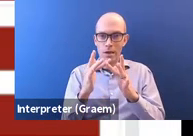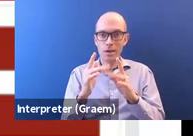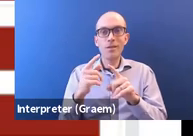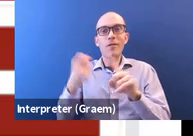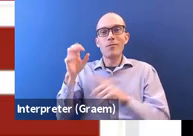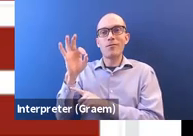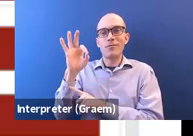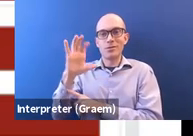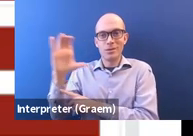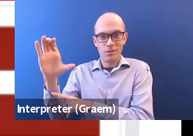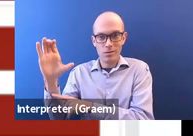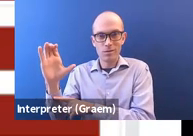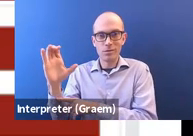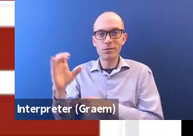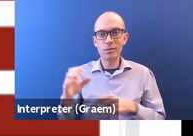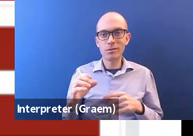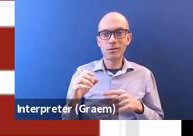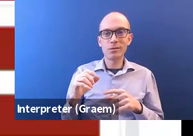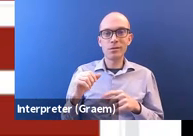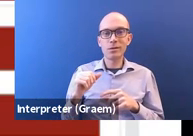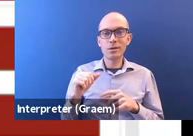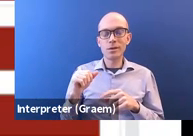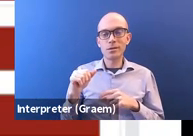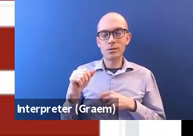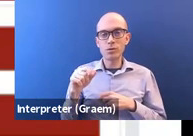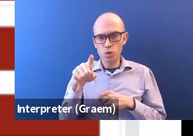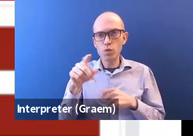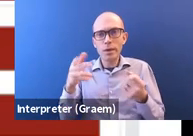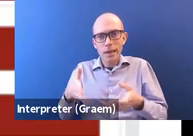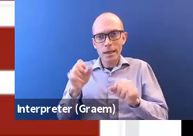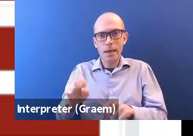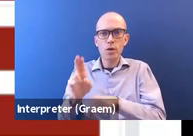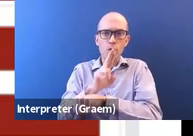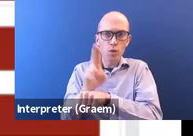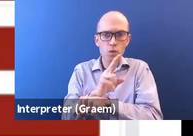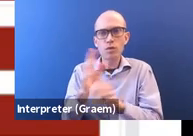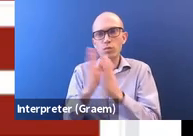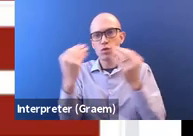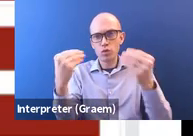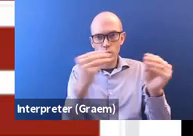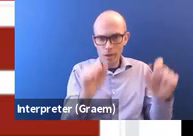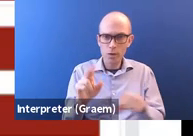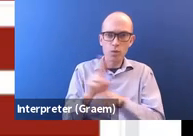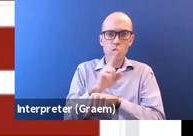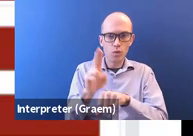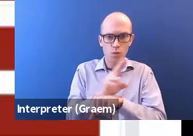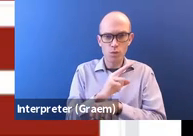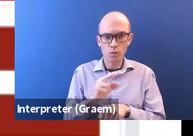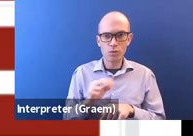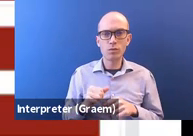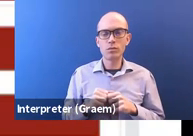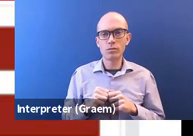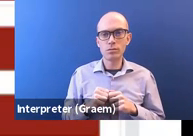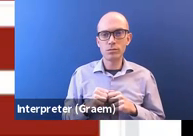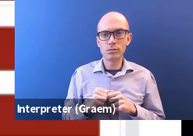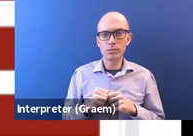College Foundation offers, and you are allowed to use it within the bookstore. Is that right, Paul? You guys just help.